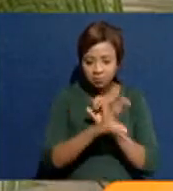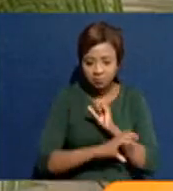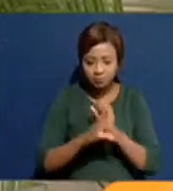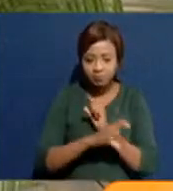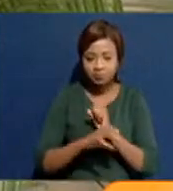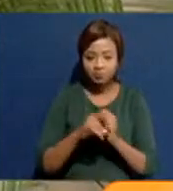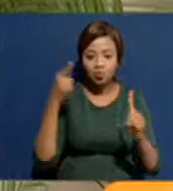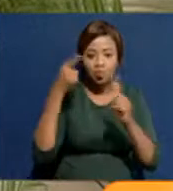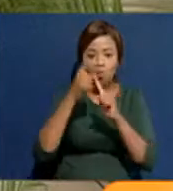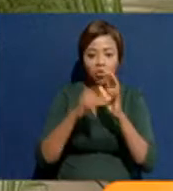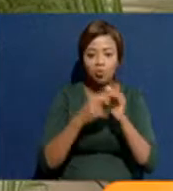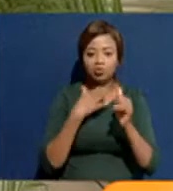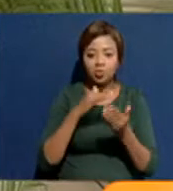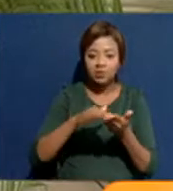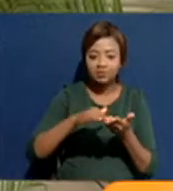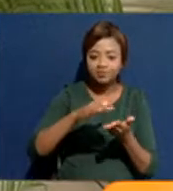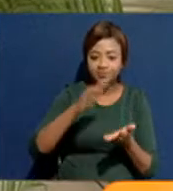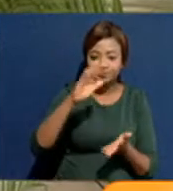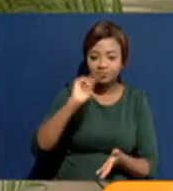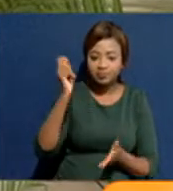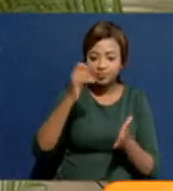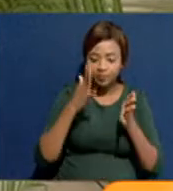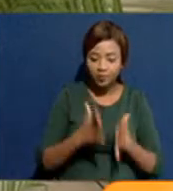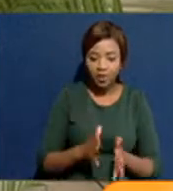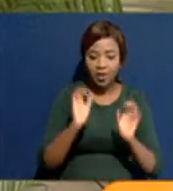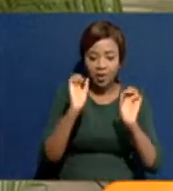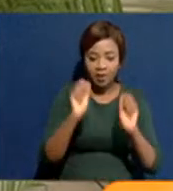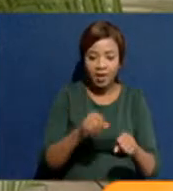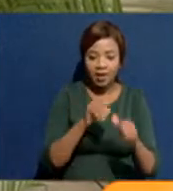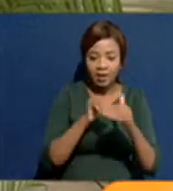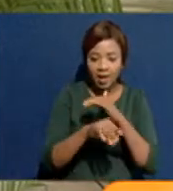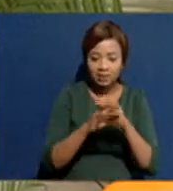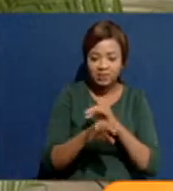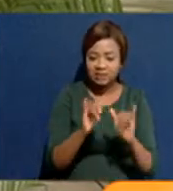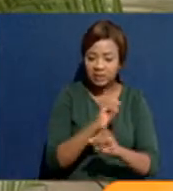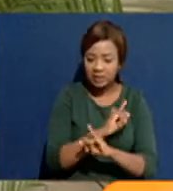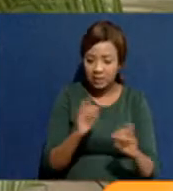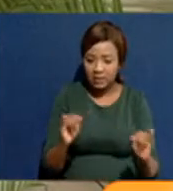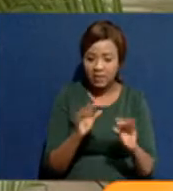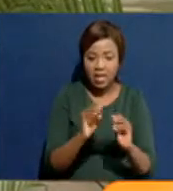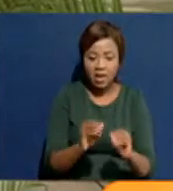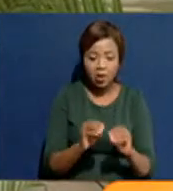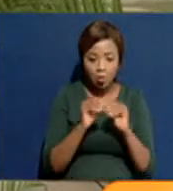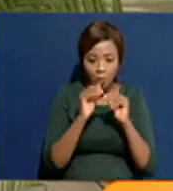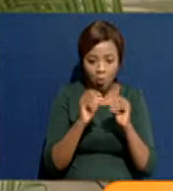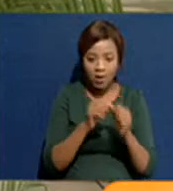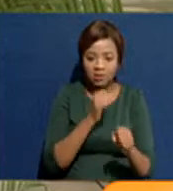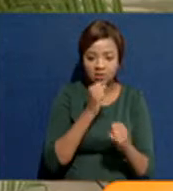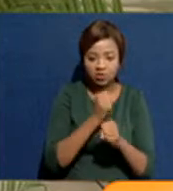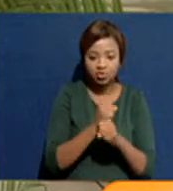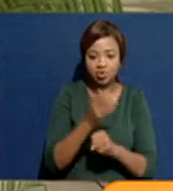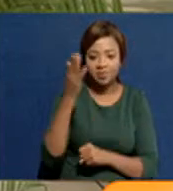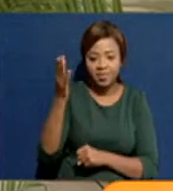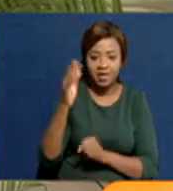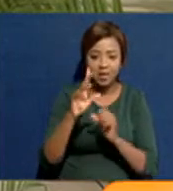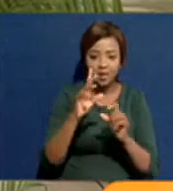Kenyans can access skilled and quality jobs in Japan.